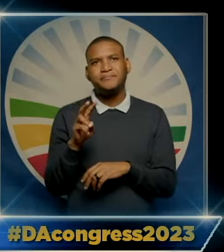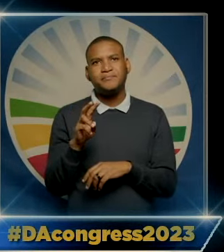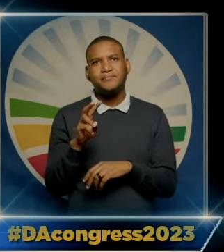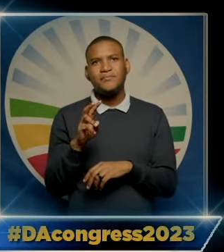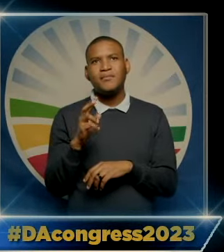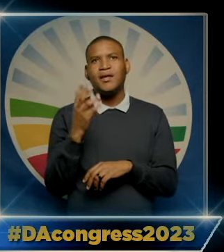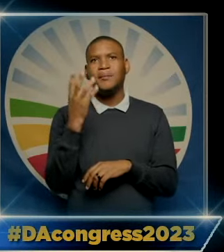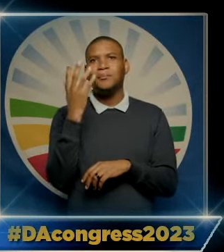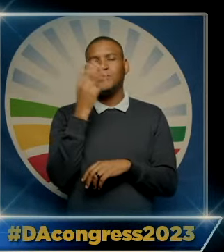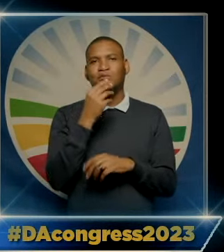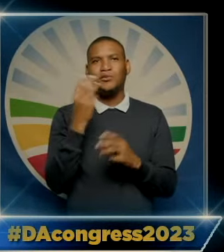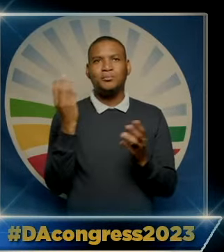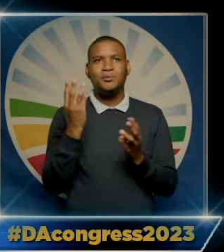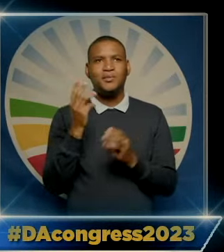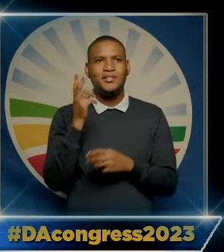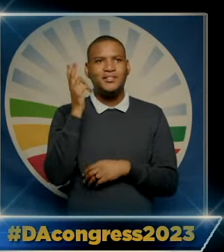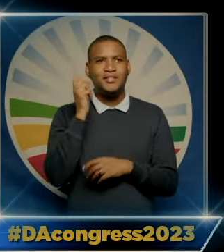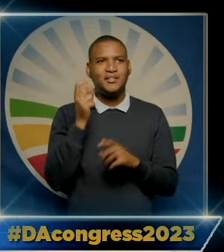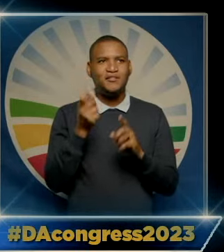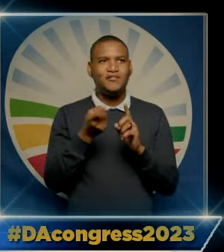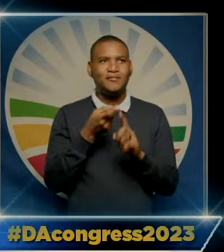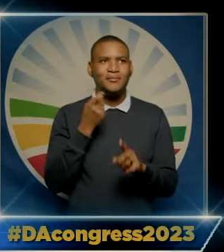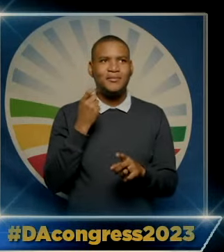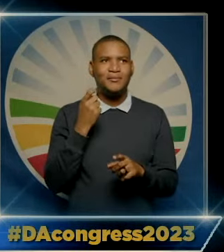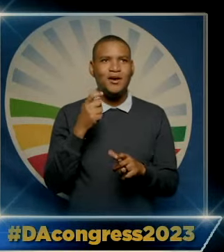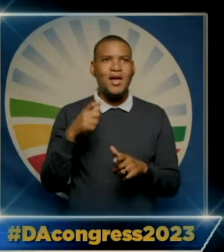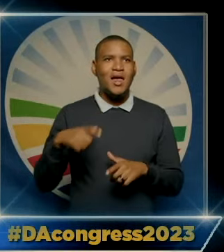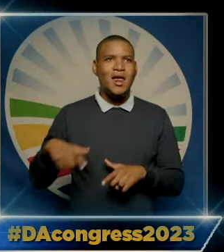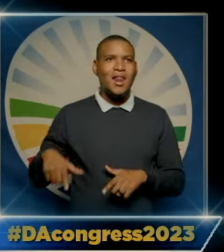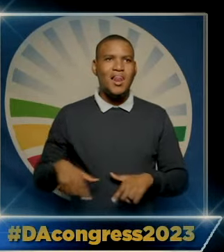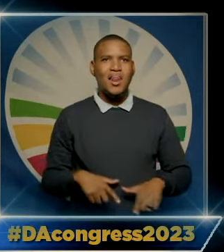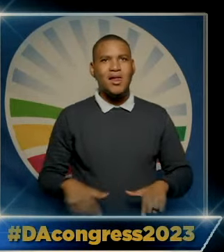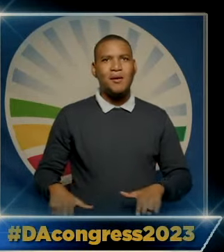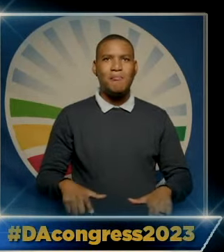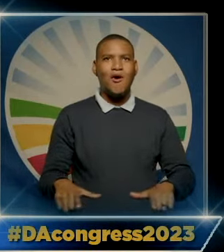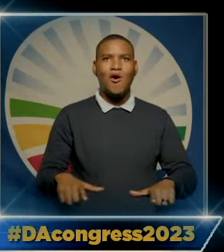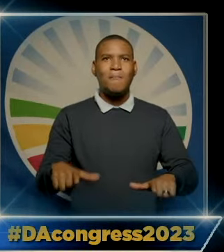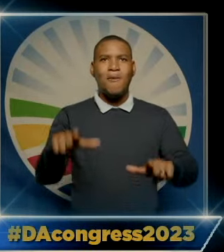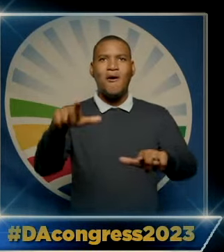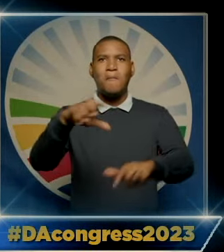beautiful people. Let's hear it for our delegates from Limpopo.